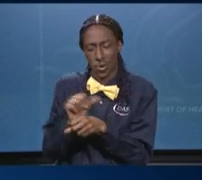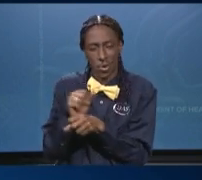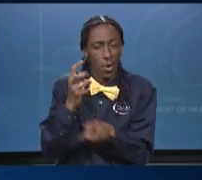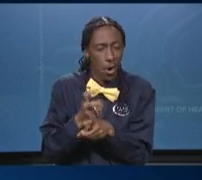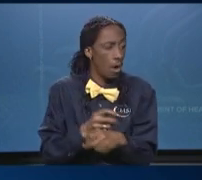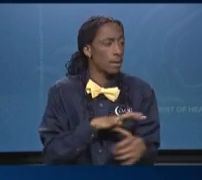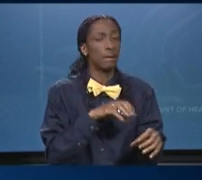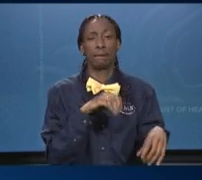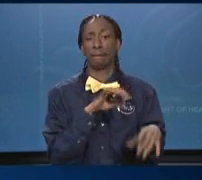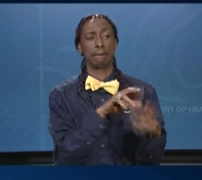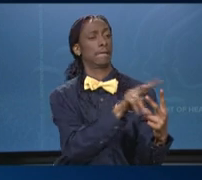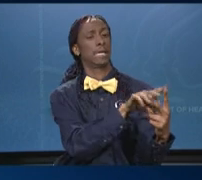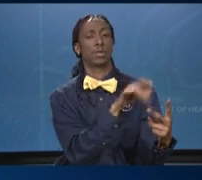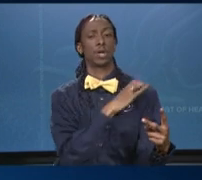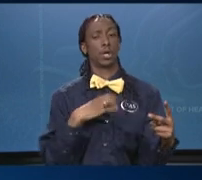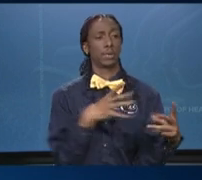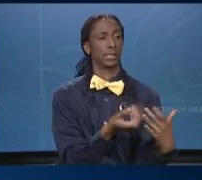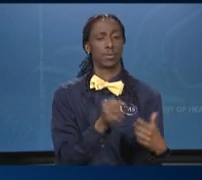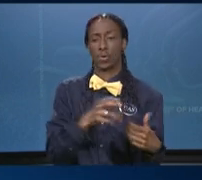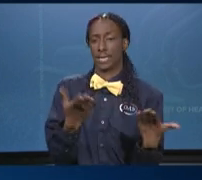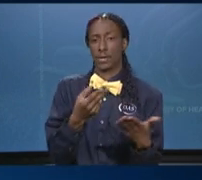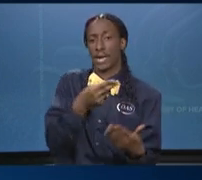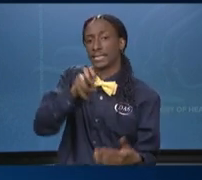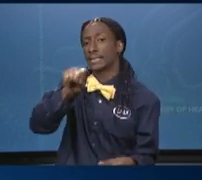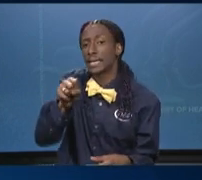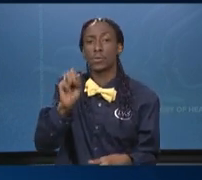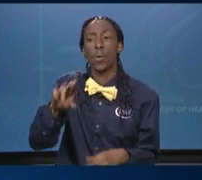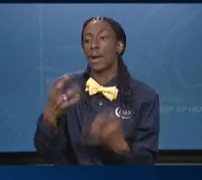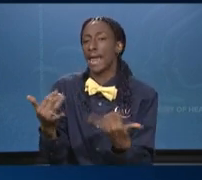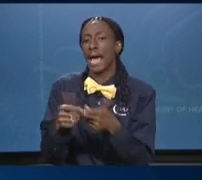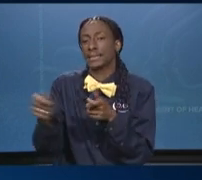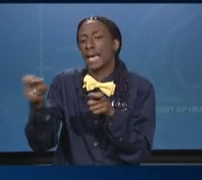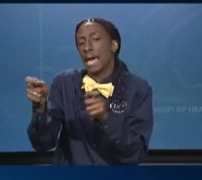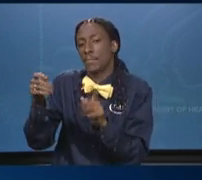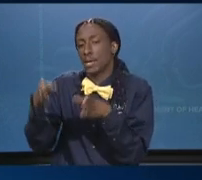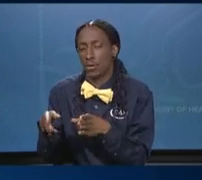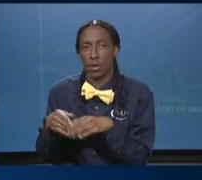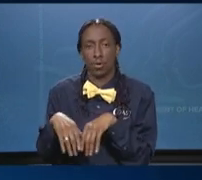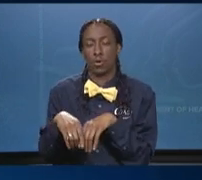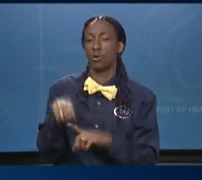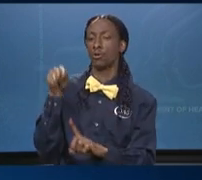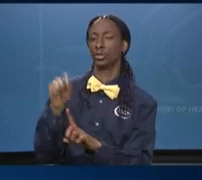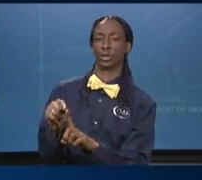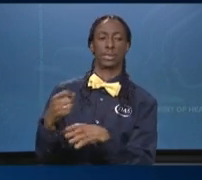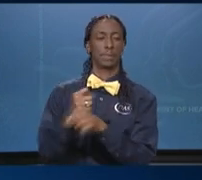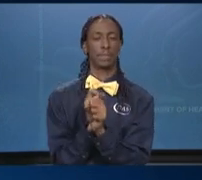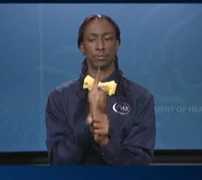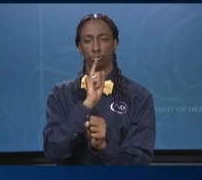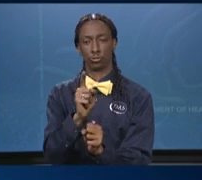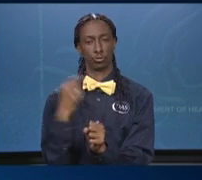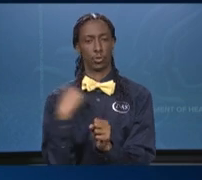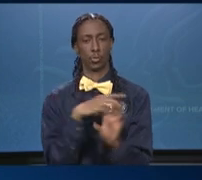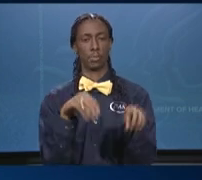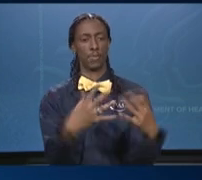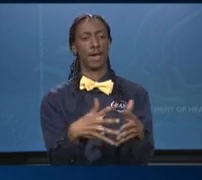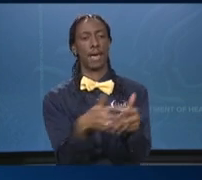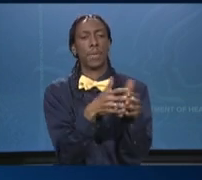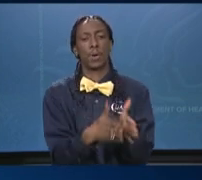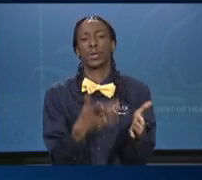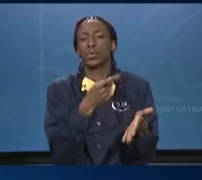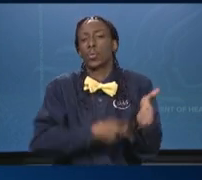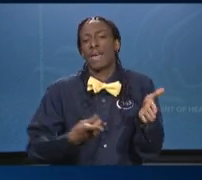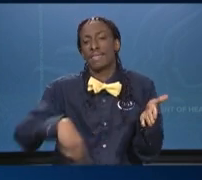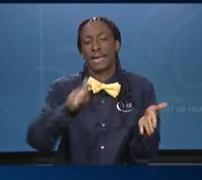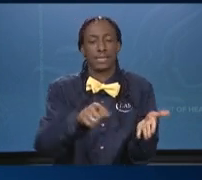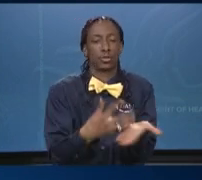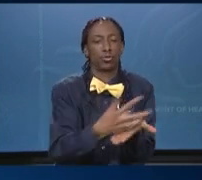Congress, whether here in HHS, or whether now as the administrator, making sure that we give Americans what they deserve,